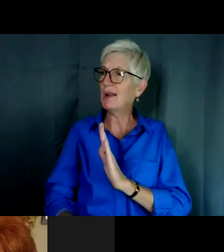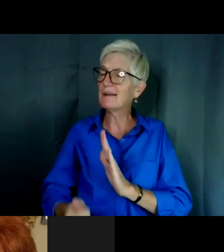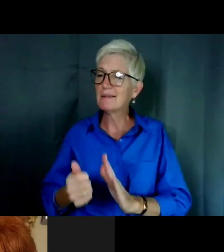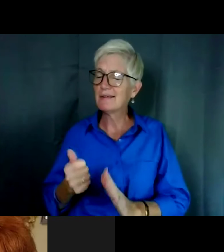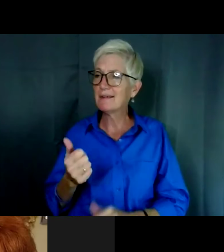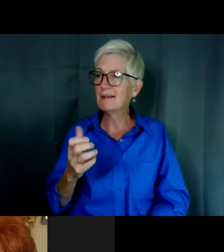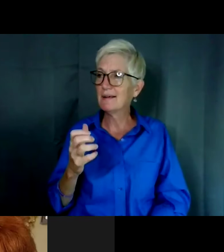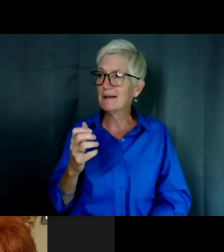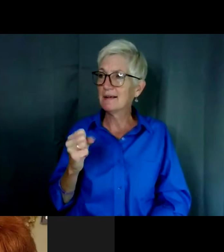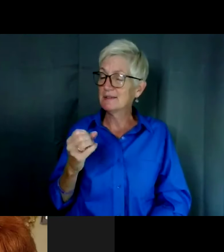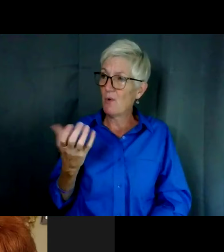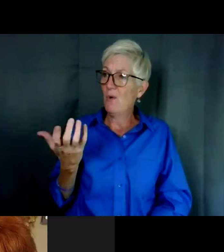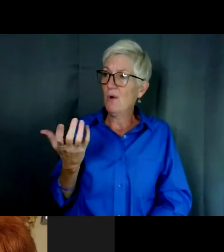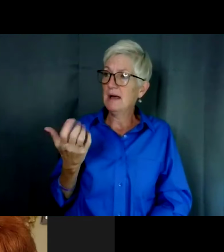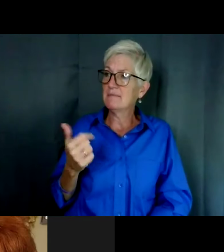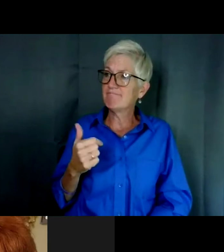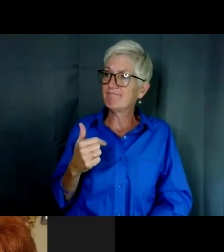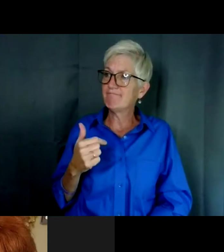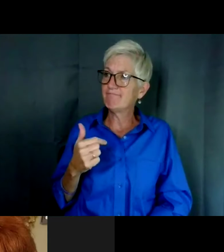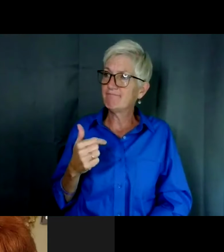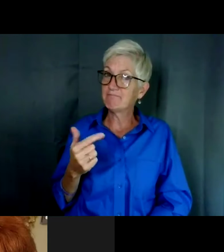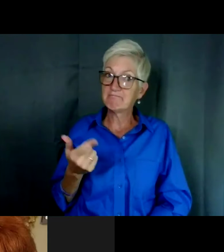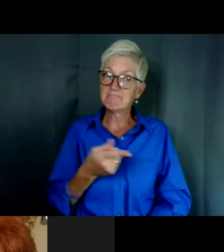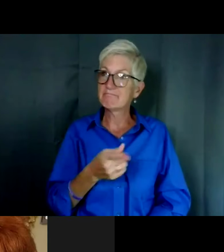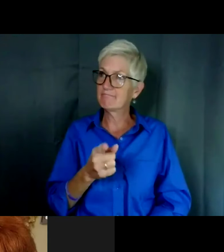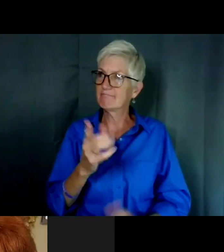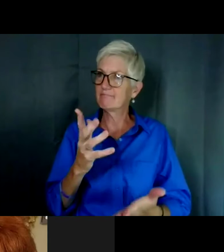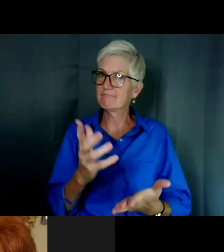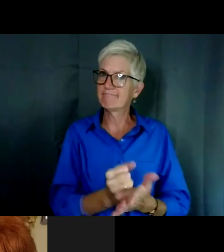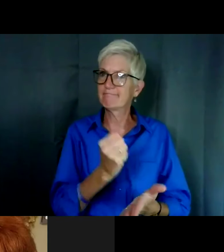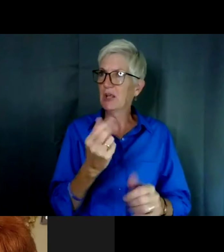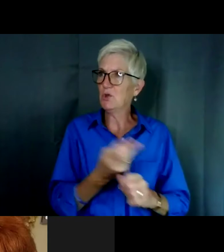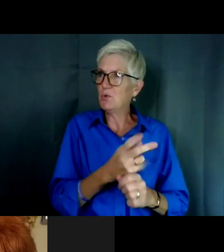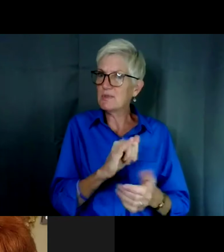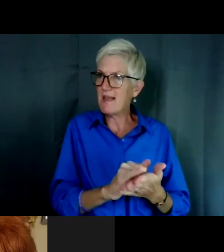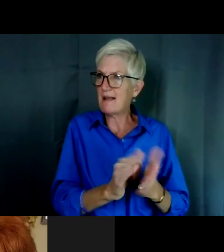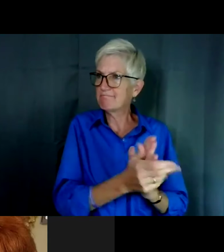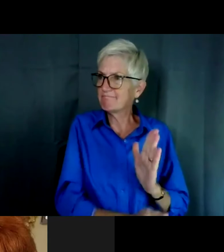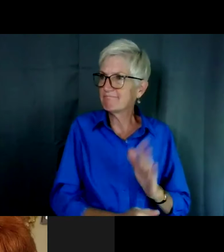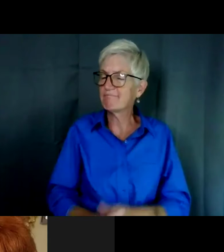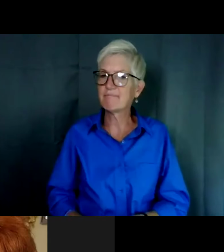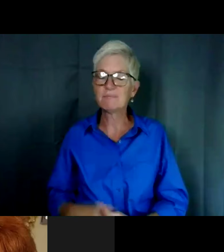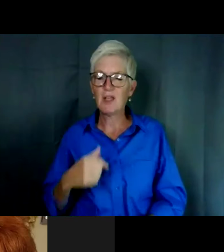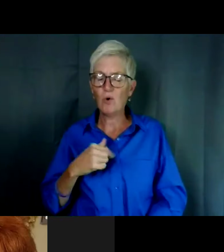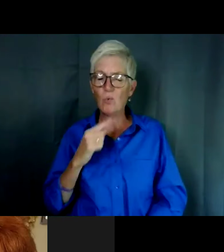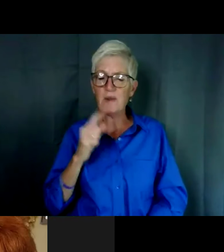to, you know, tap into that. We're very creative problem